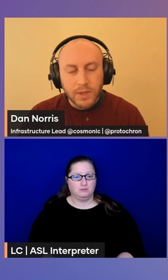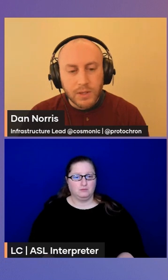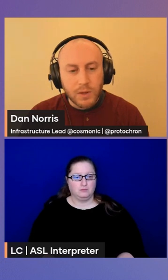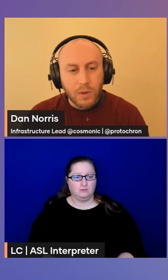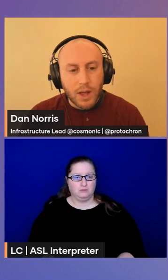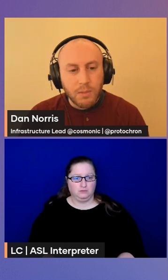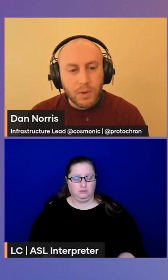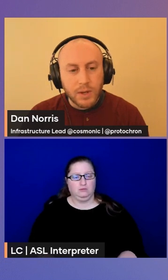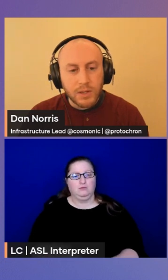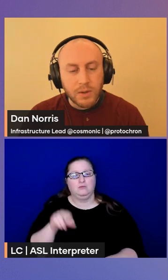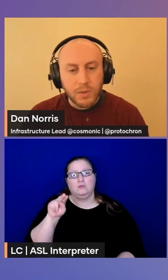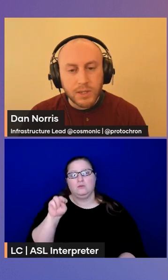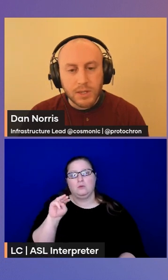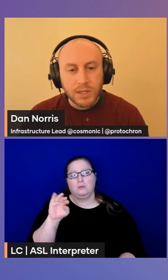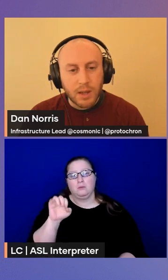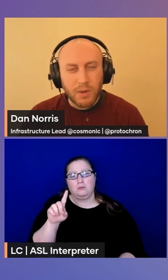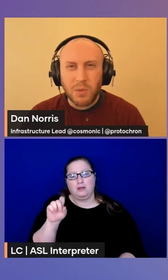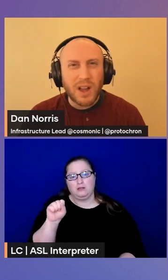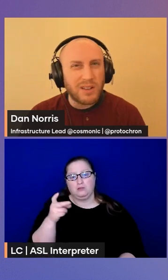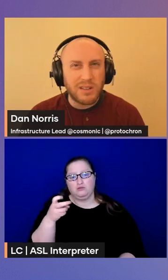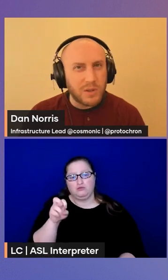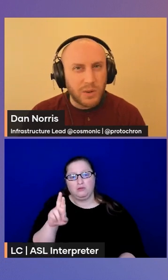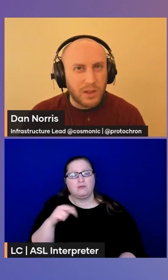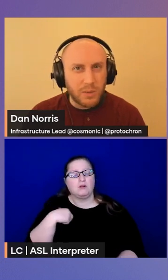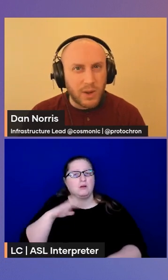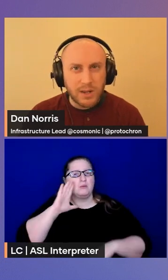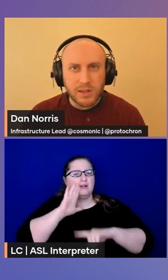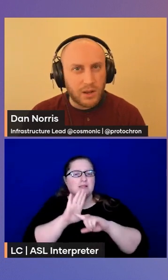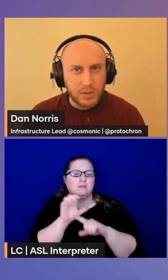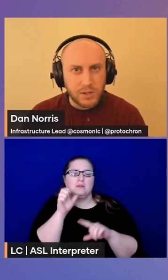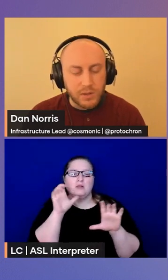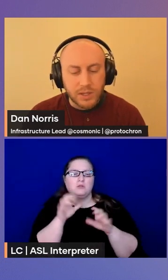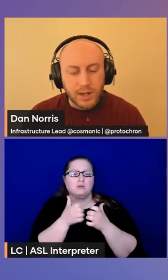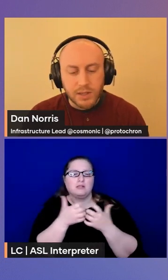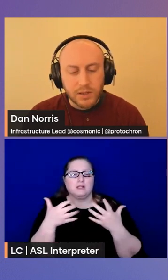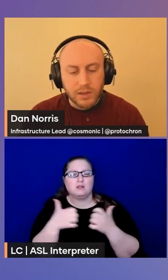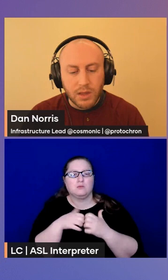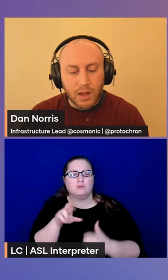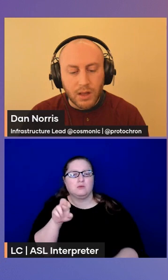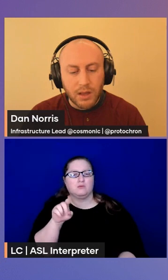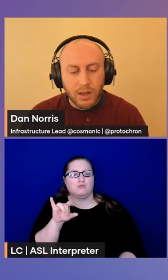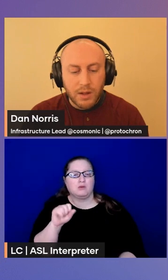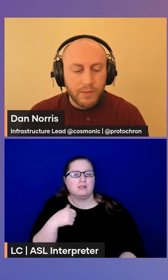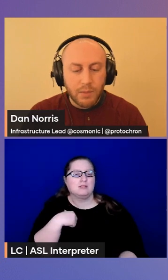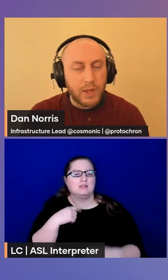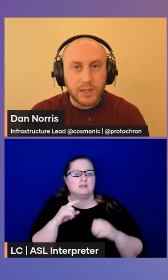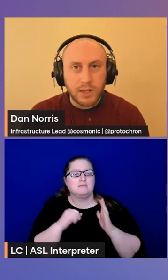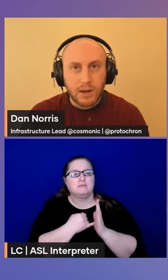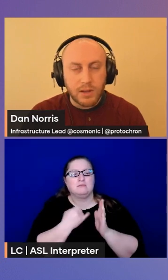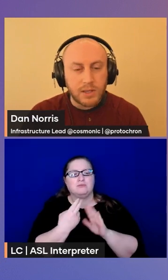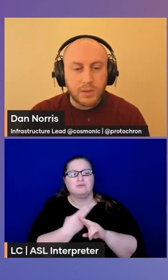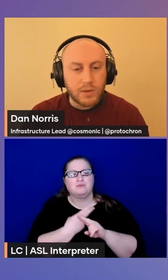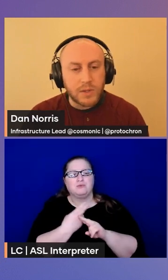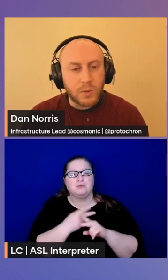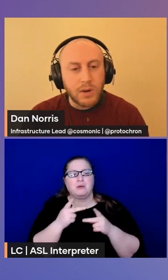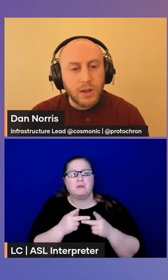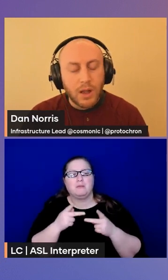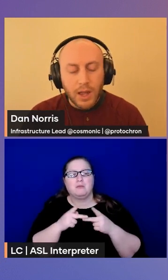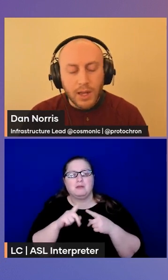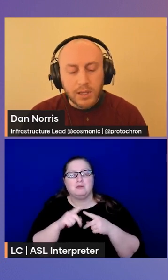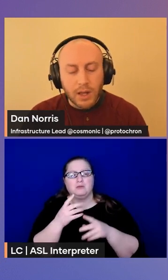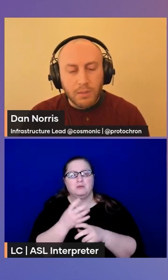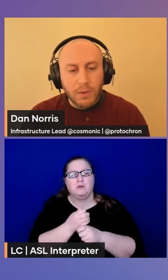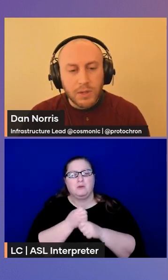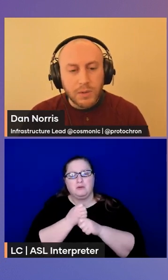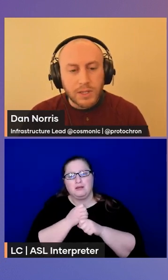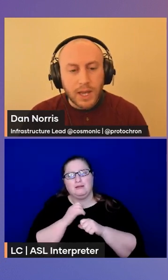here. So I'm going to, just an example, and we're not going to do anything with Redis. I was just using that as a place to get all this sort of stored,